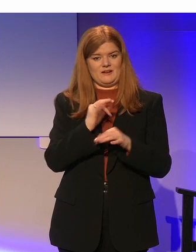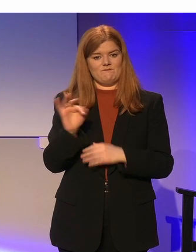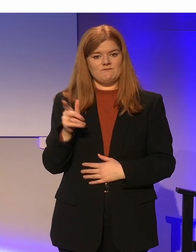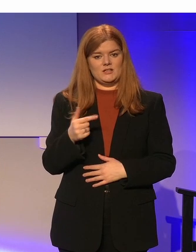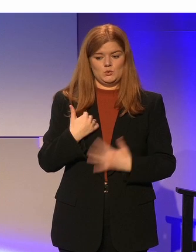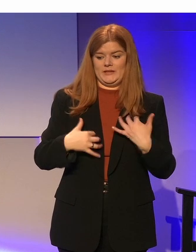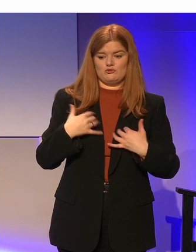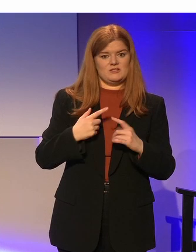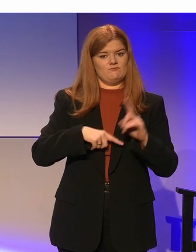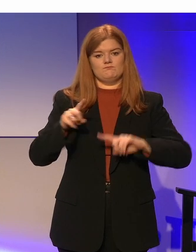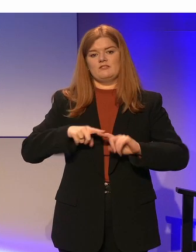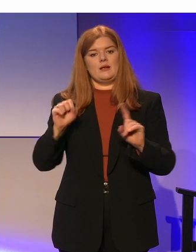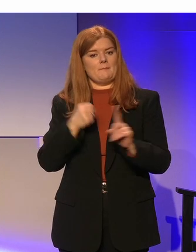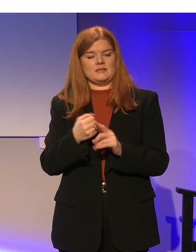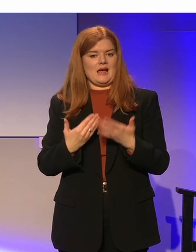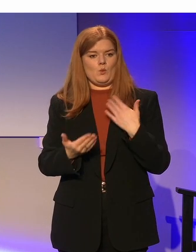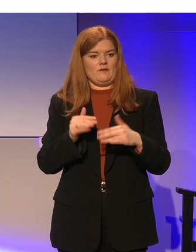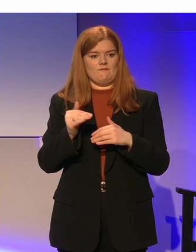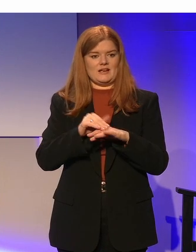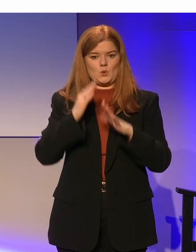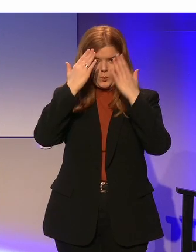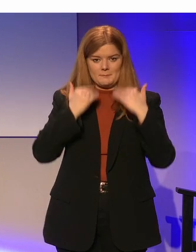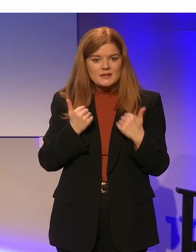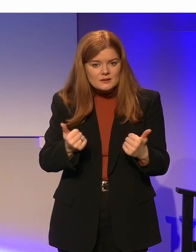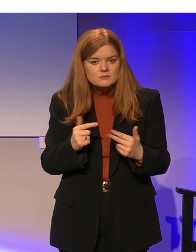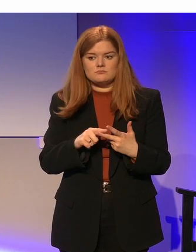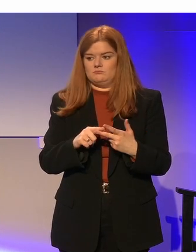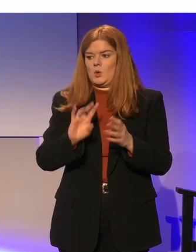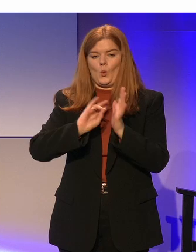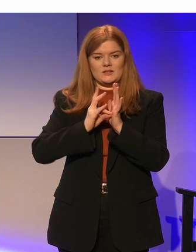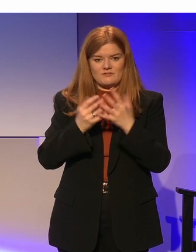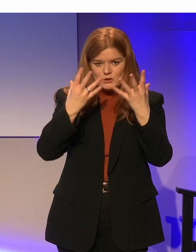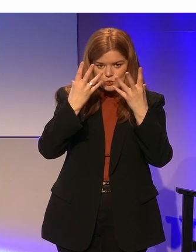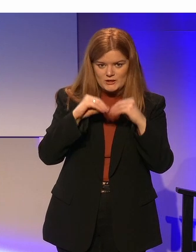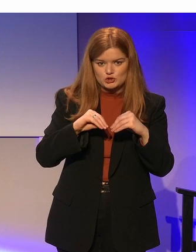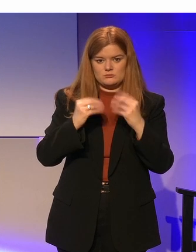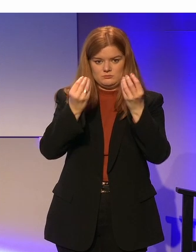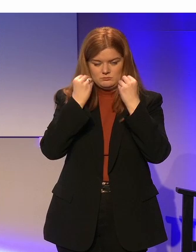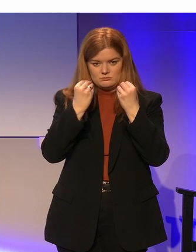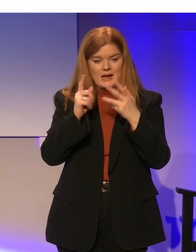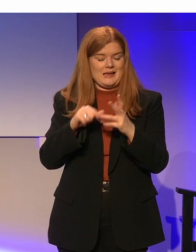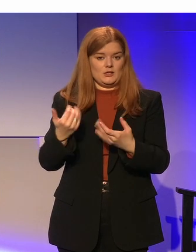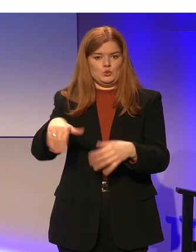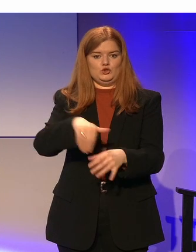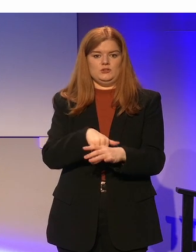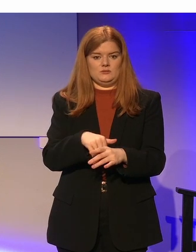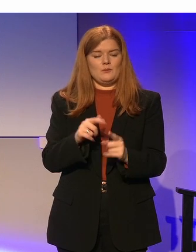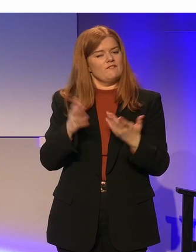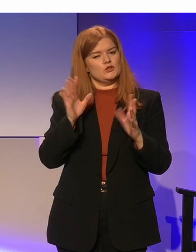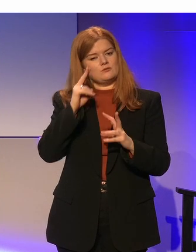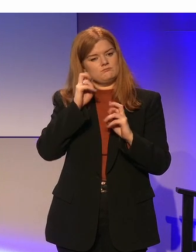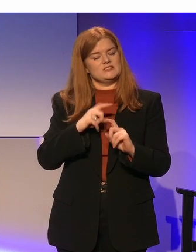we were interested in impacts of those services on well-being, on quality of education, on inclusion, and we also